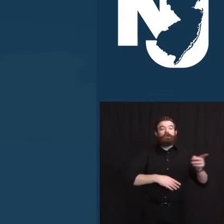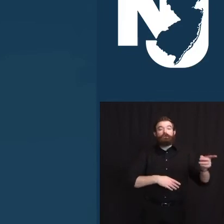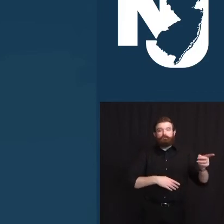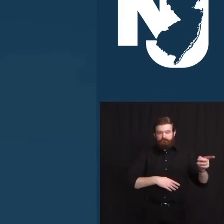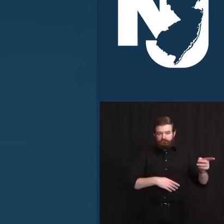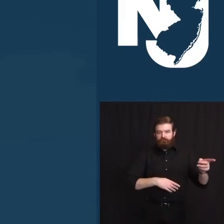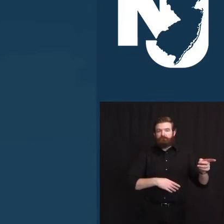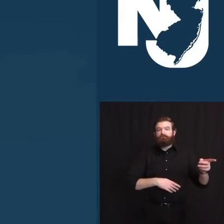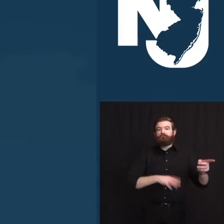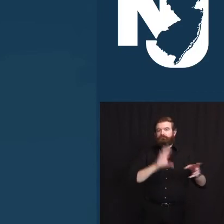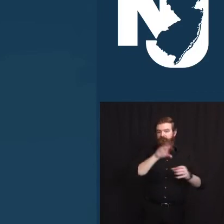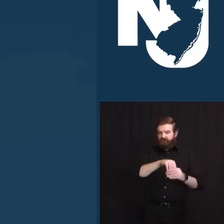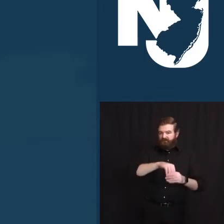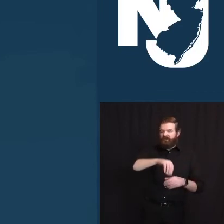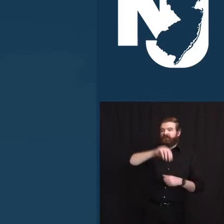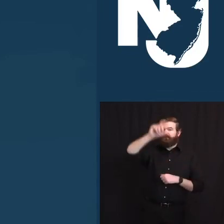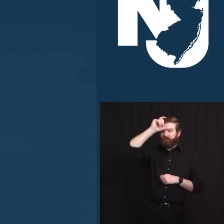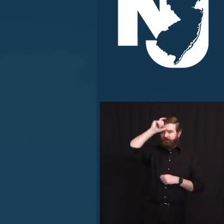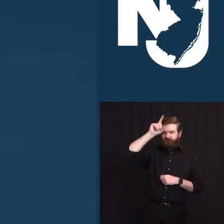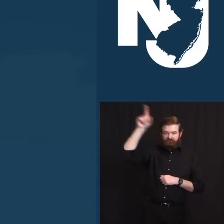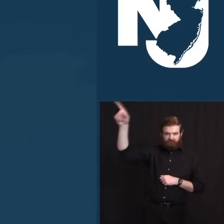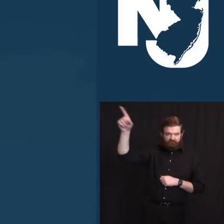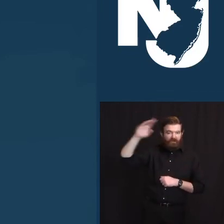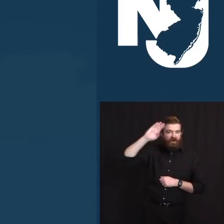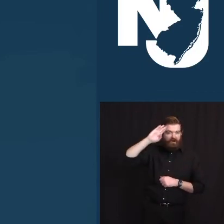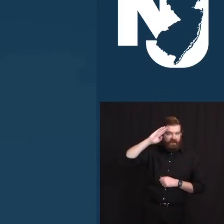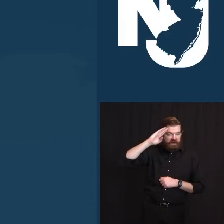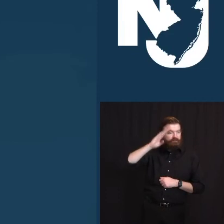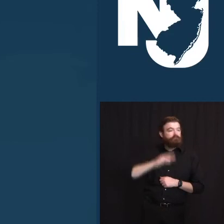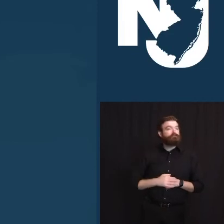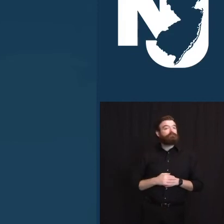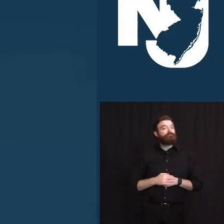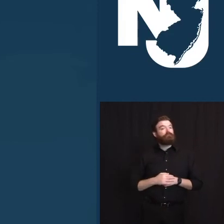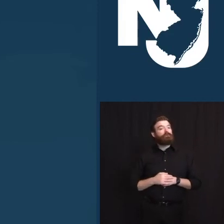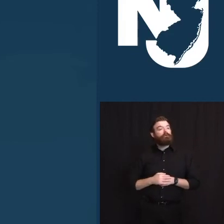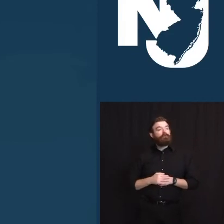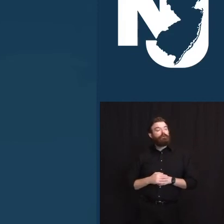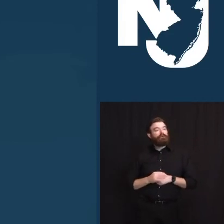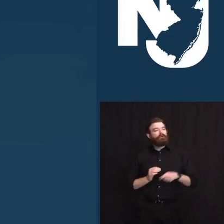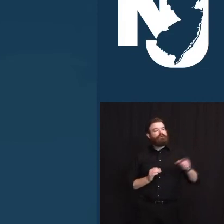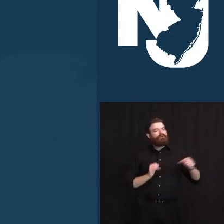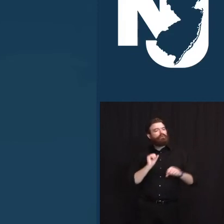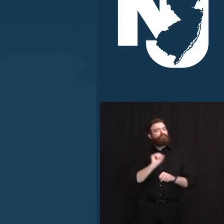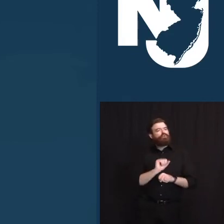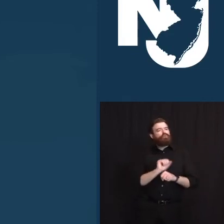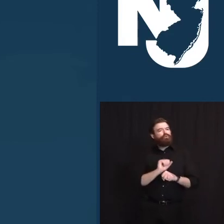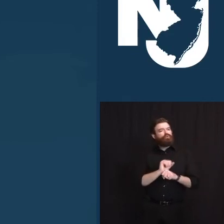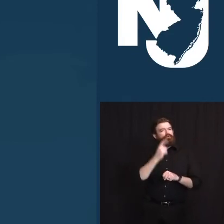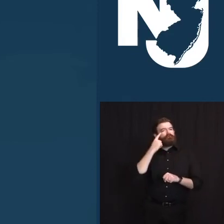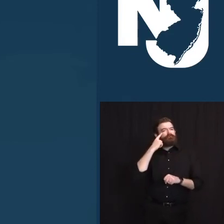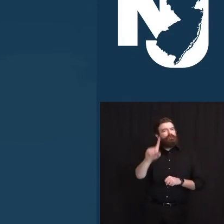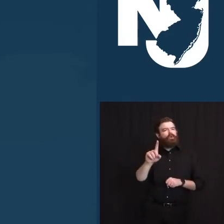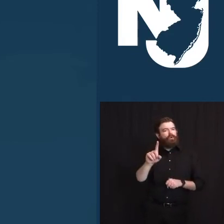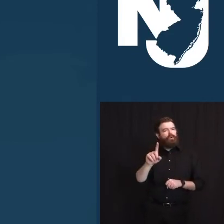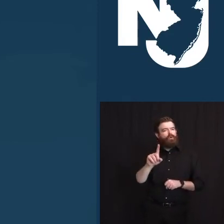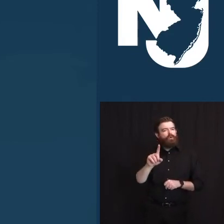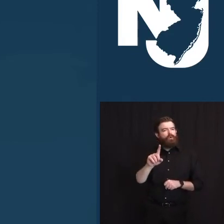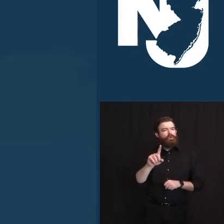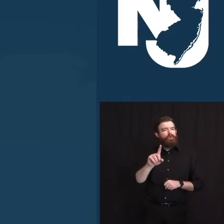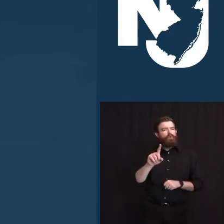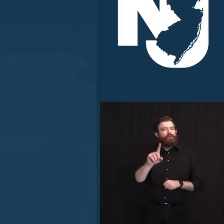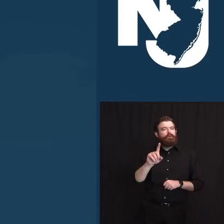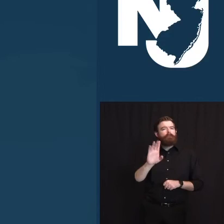to raise his family as he worked at the Anheuser-Busch Brewery in Newark, and when he retired after 38 years, he moved to Spring